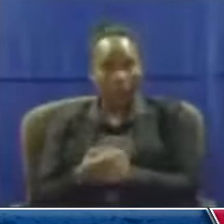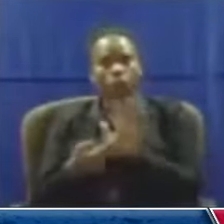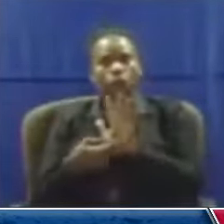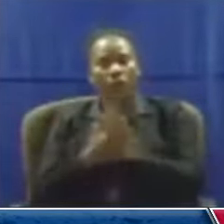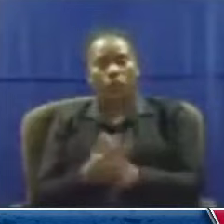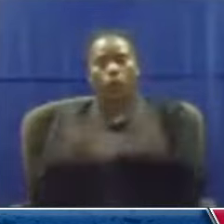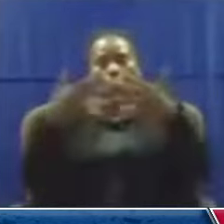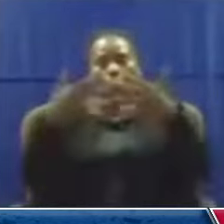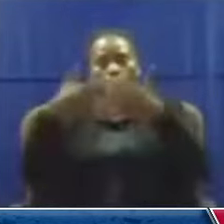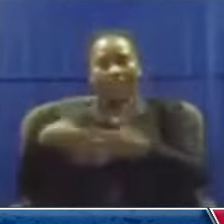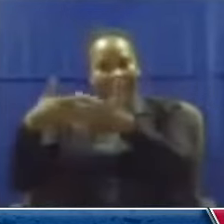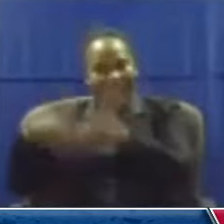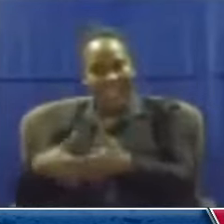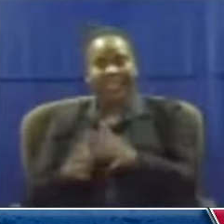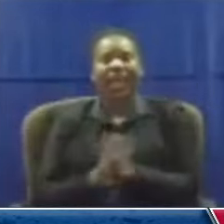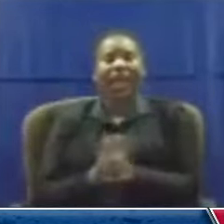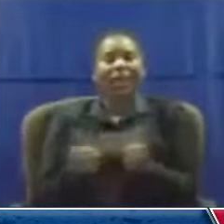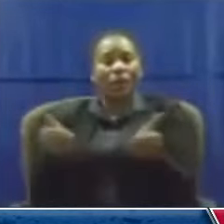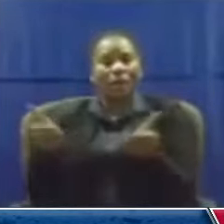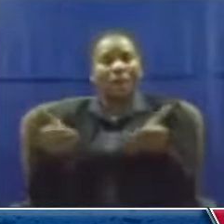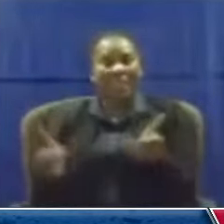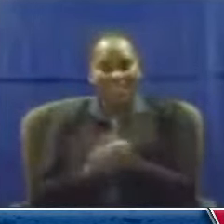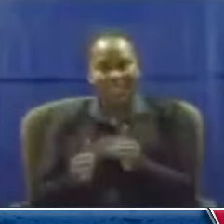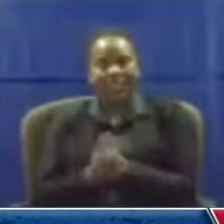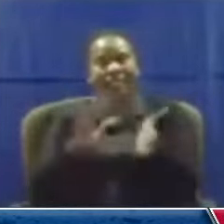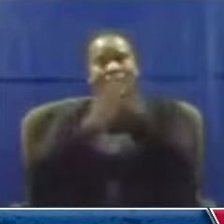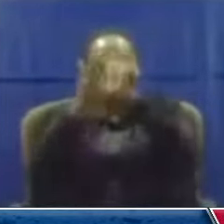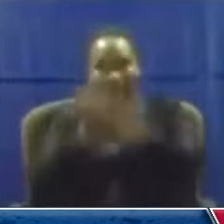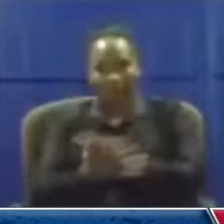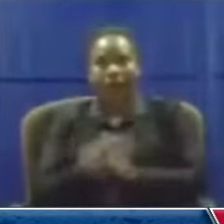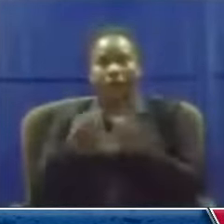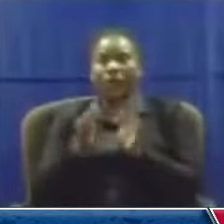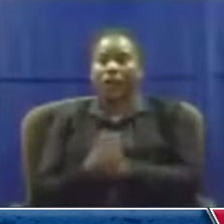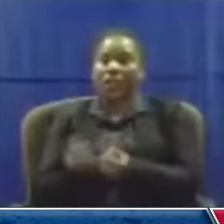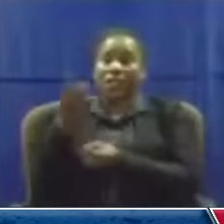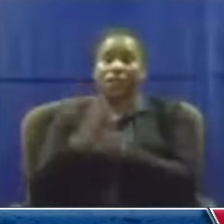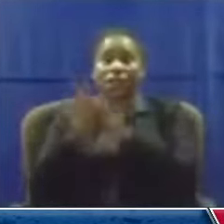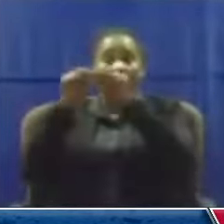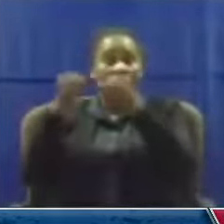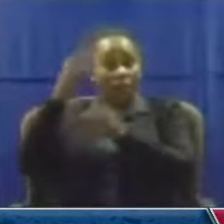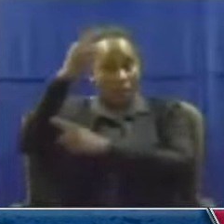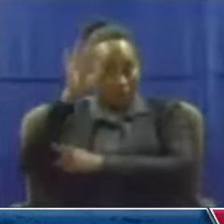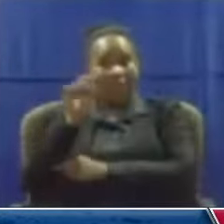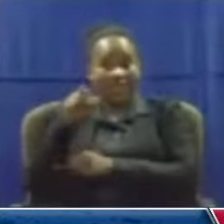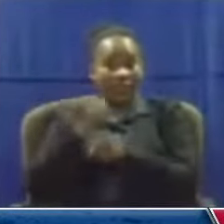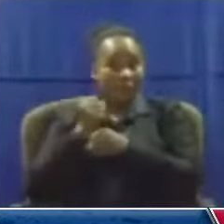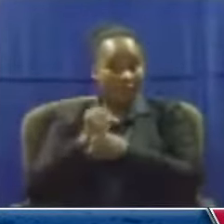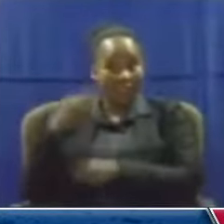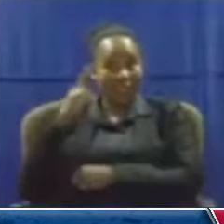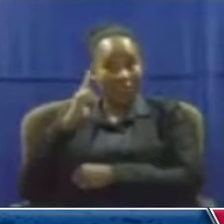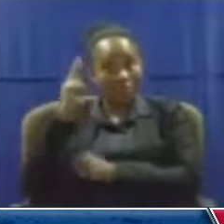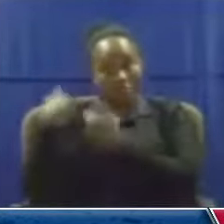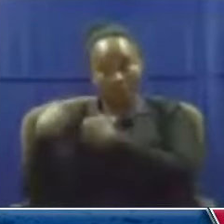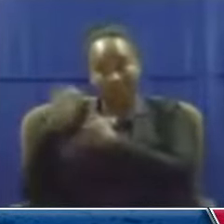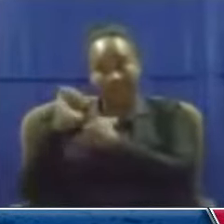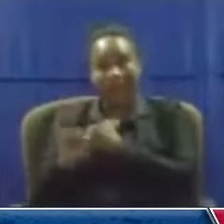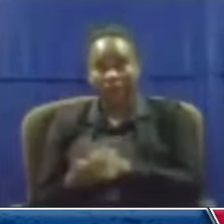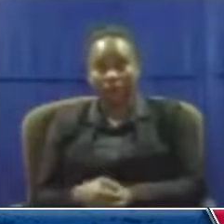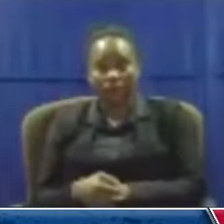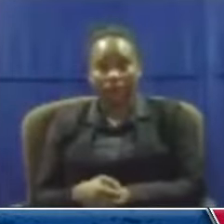the disaster had been assigned to a national government. Pedestrian is your response to disasters.